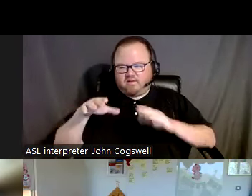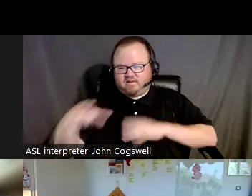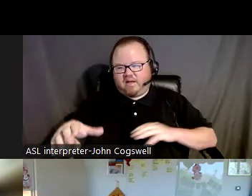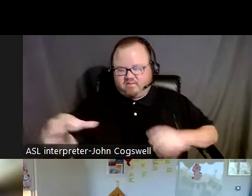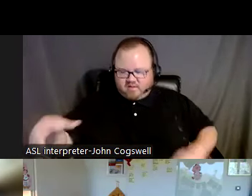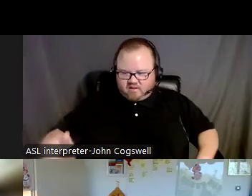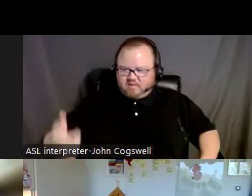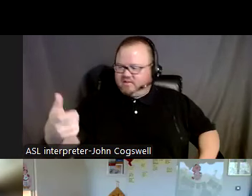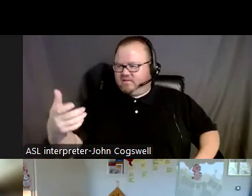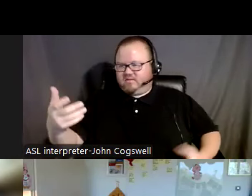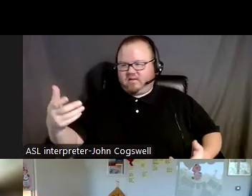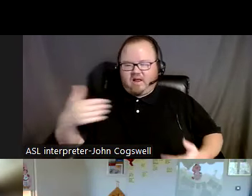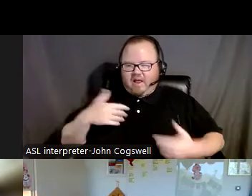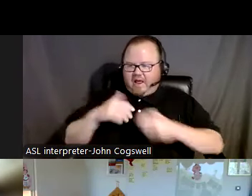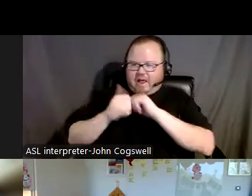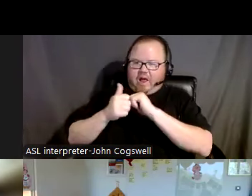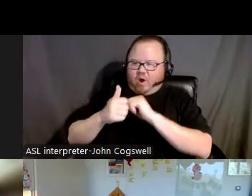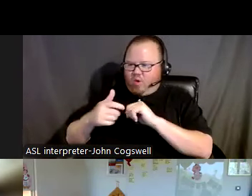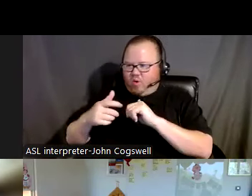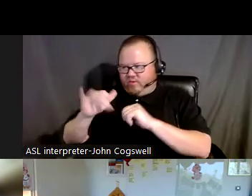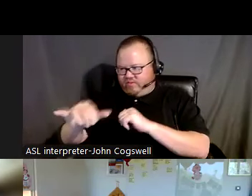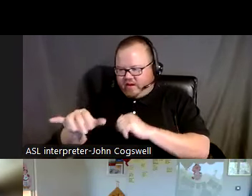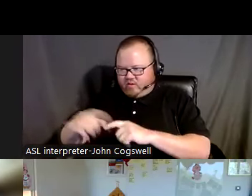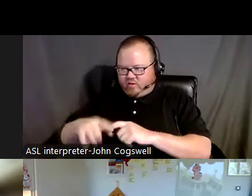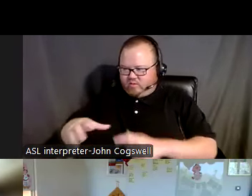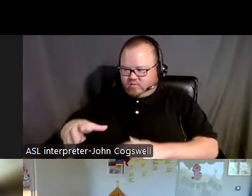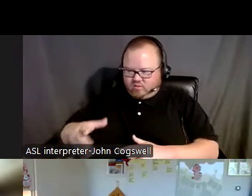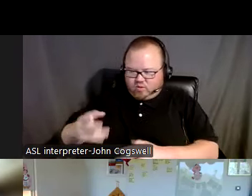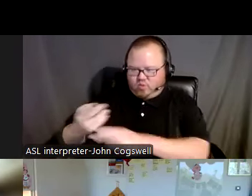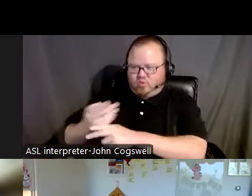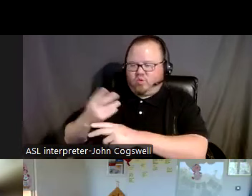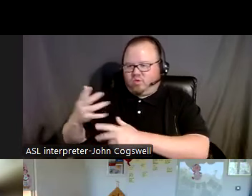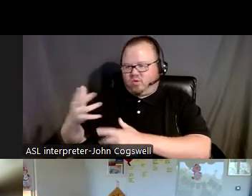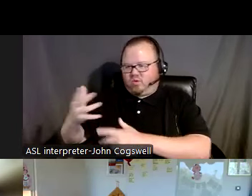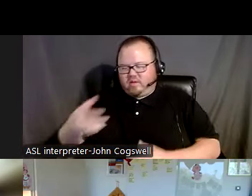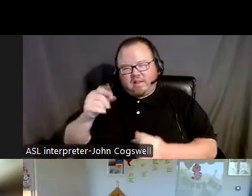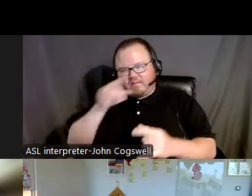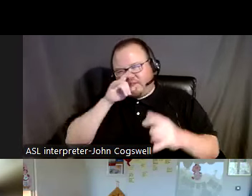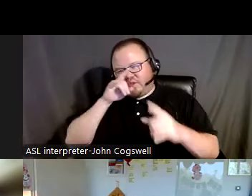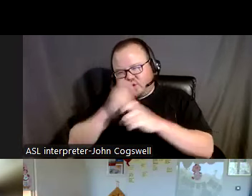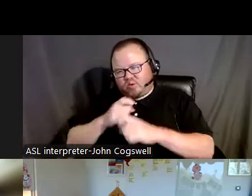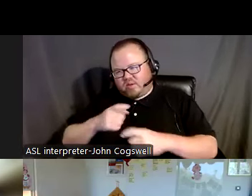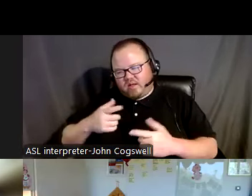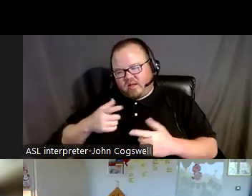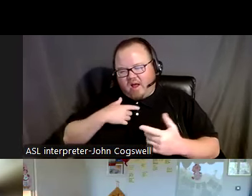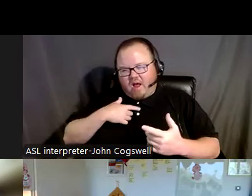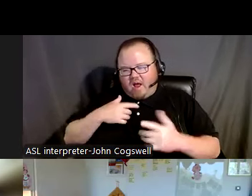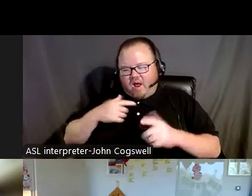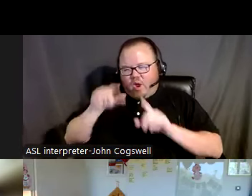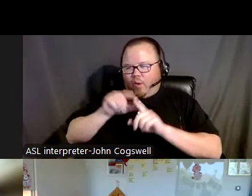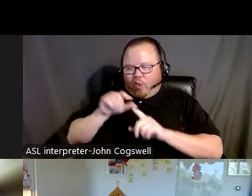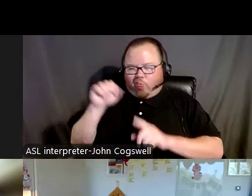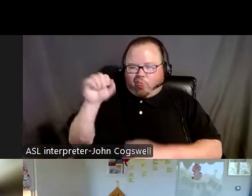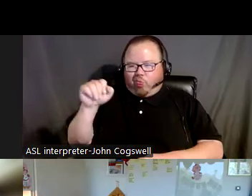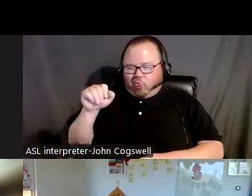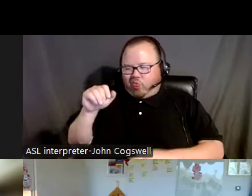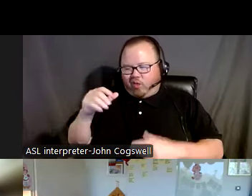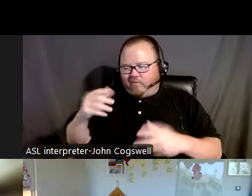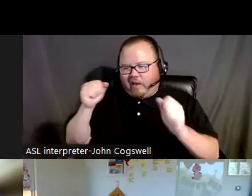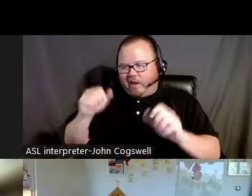means, picking up the method. And now that one's a little bit tricky. Maybe I was a little bit too loose with my words. It